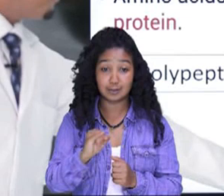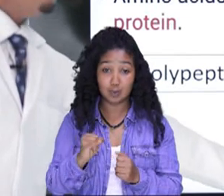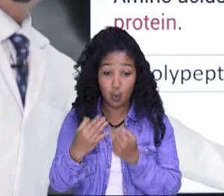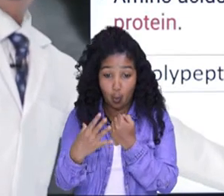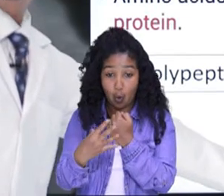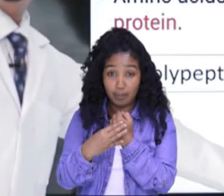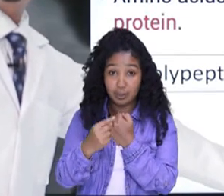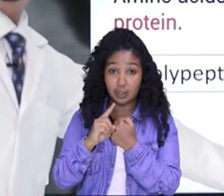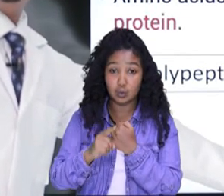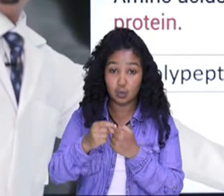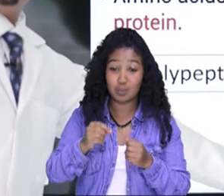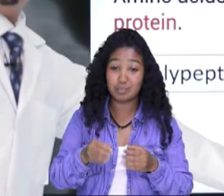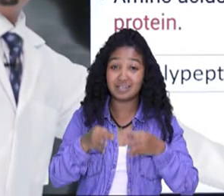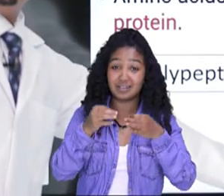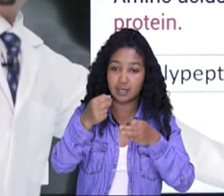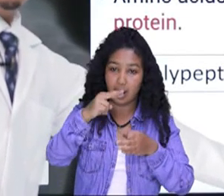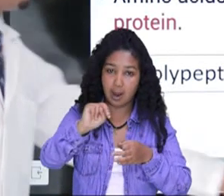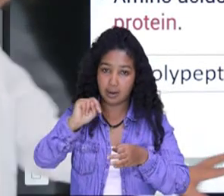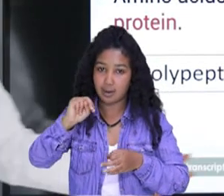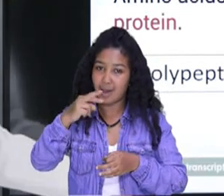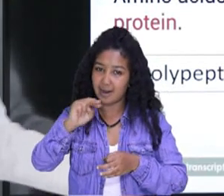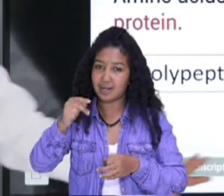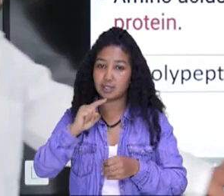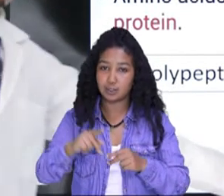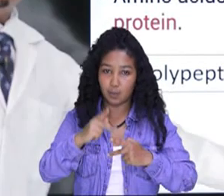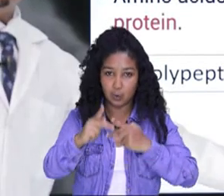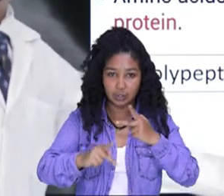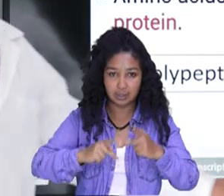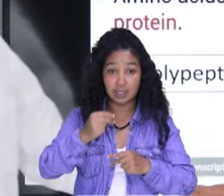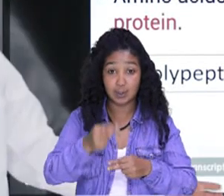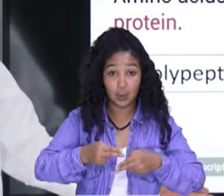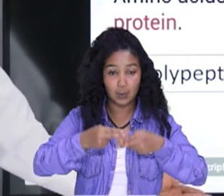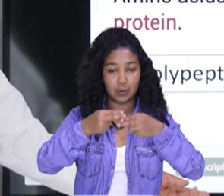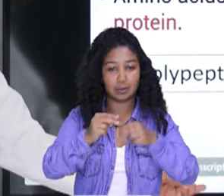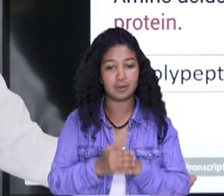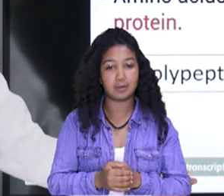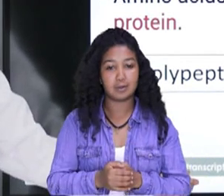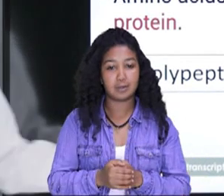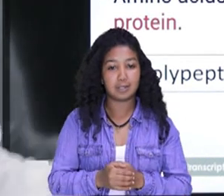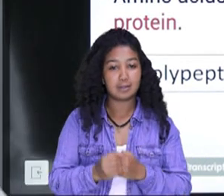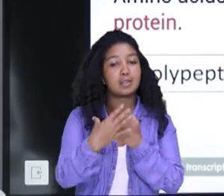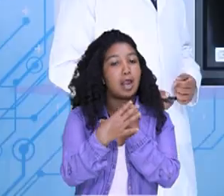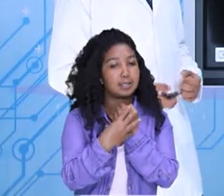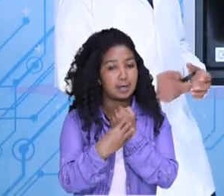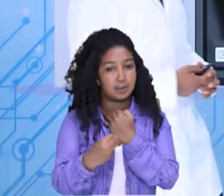copied into messenger RNA. This process is called